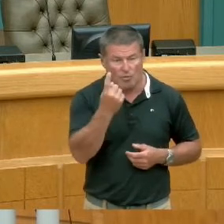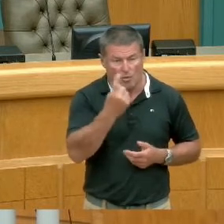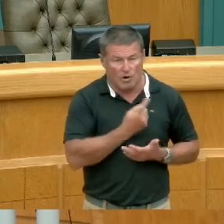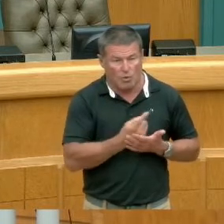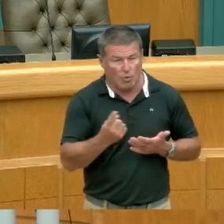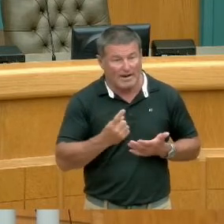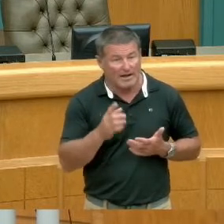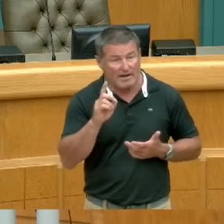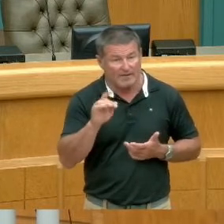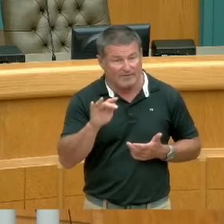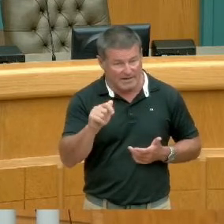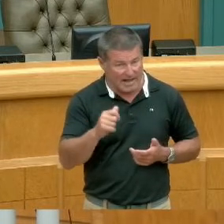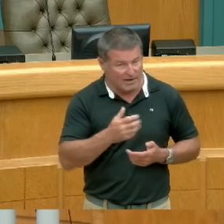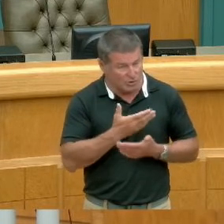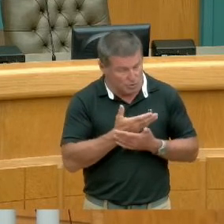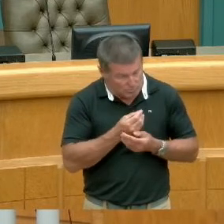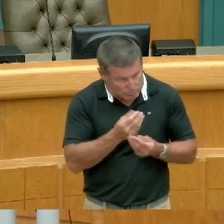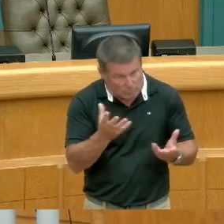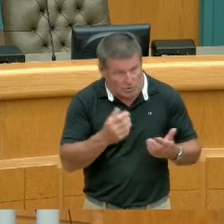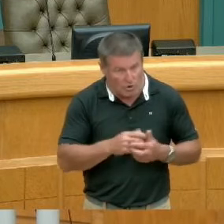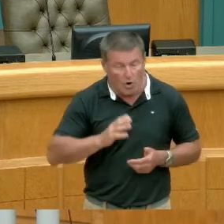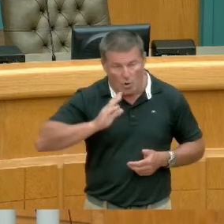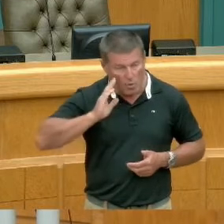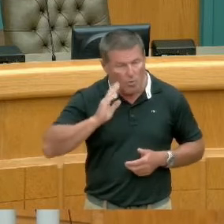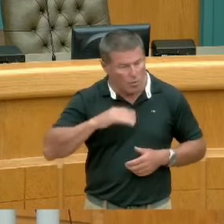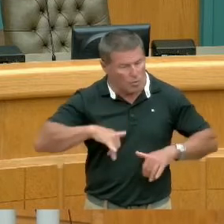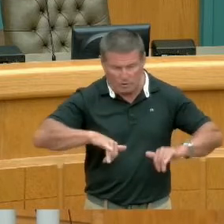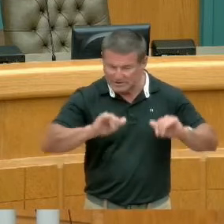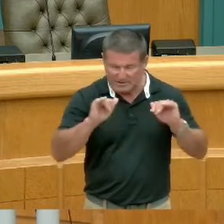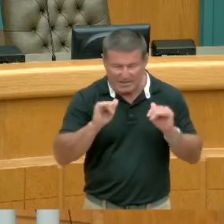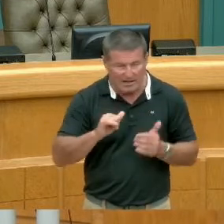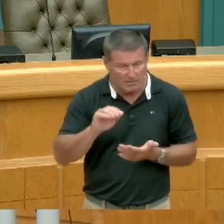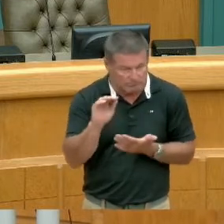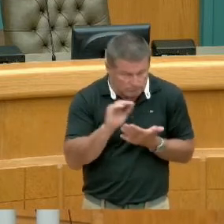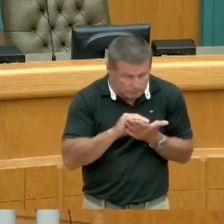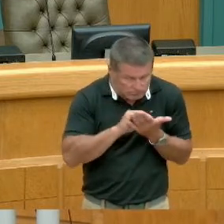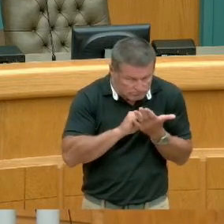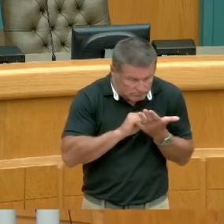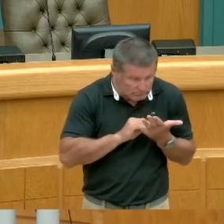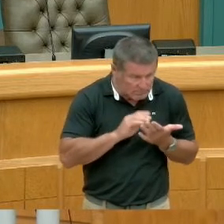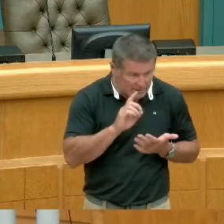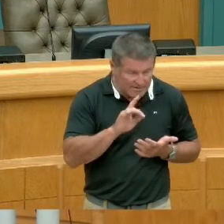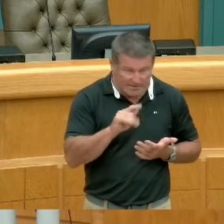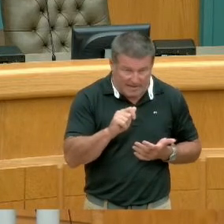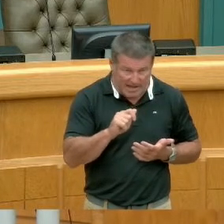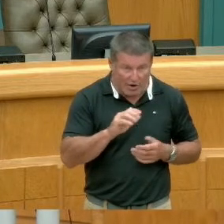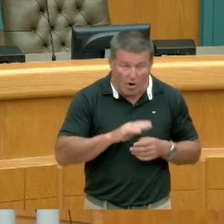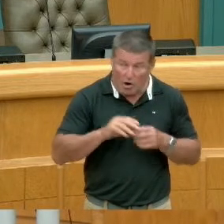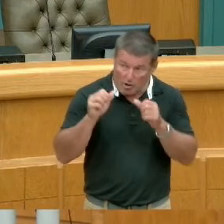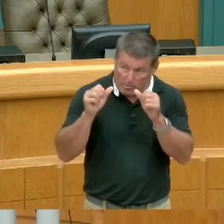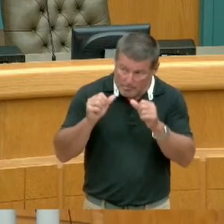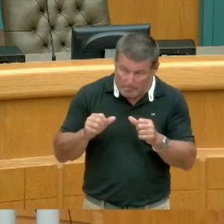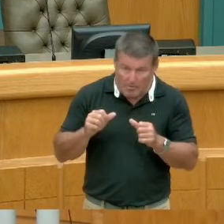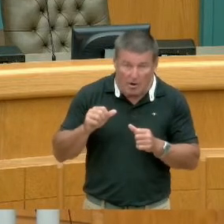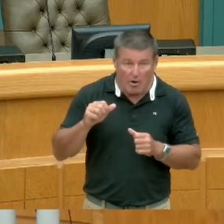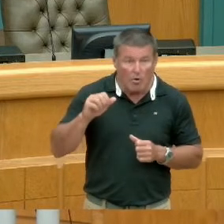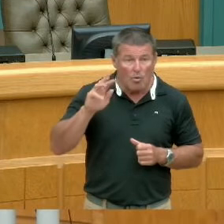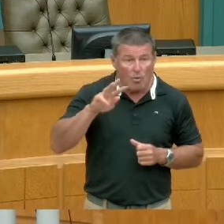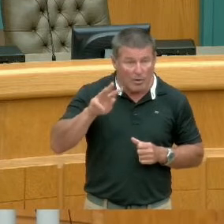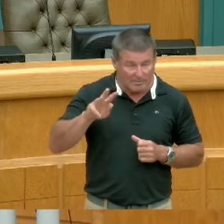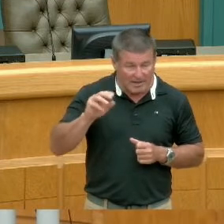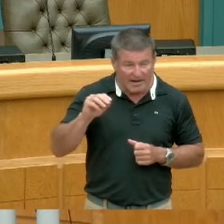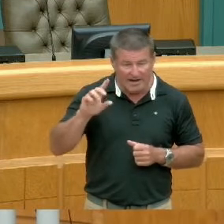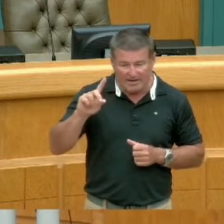data. And we're still reporting data. We have every day on our website and our dashboard the same